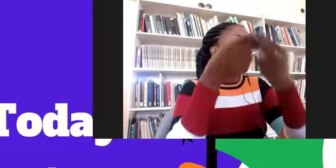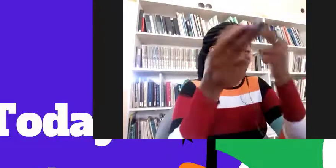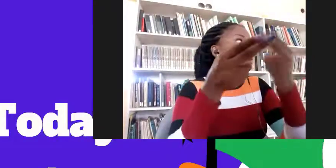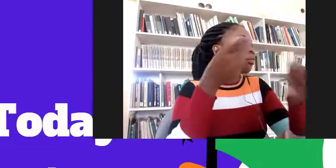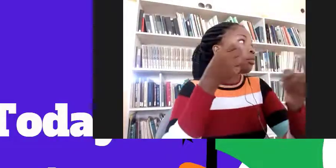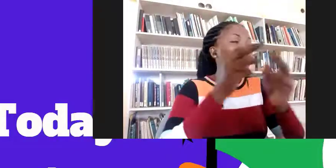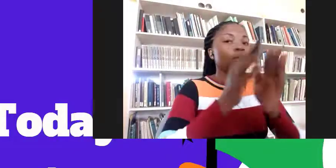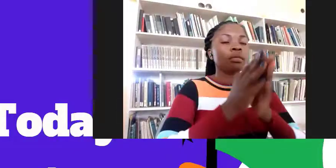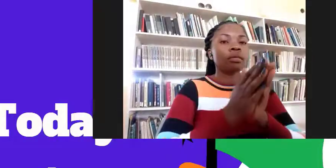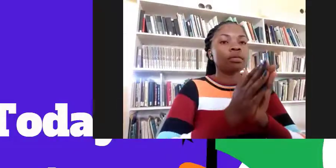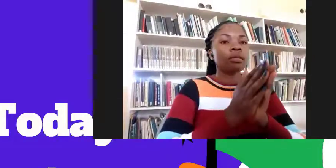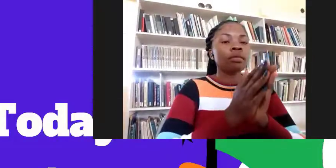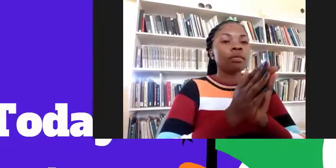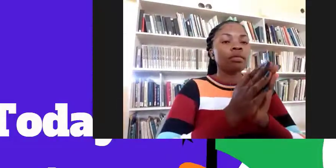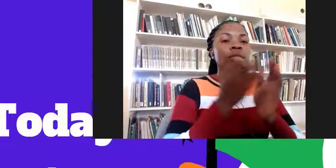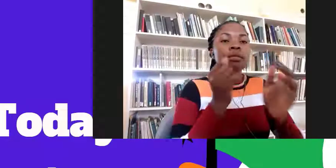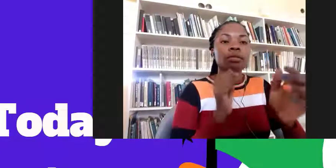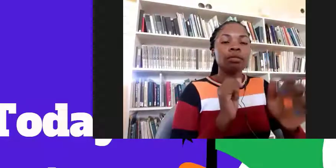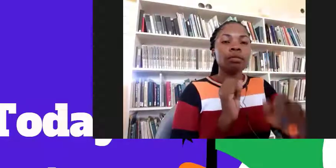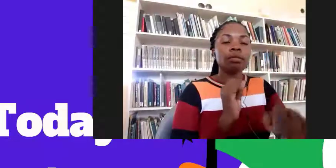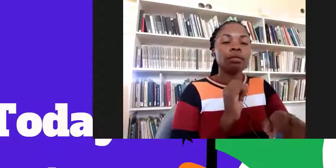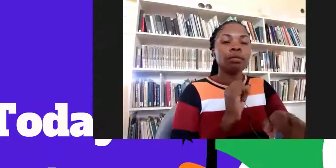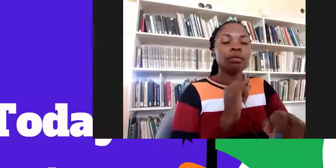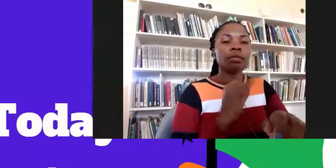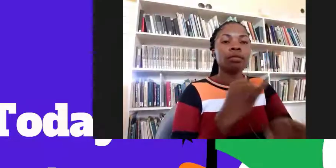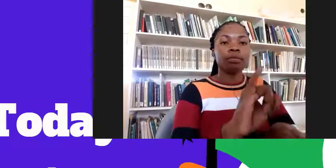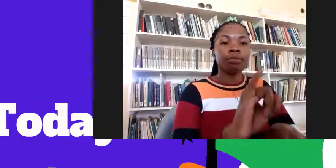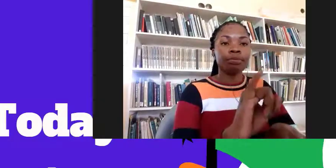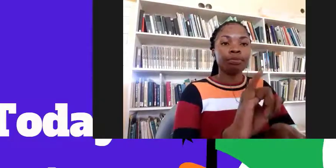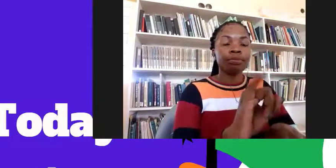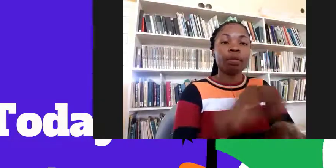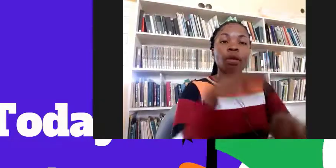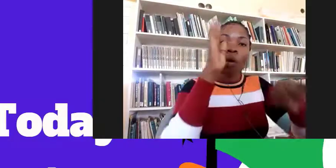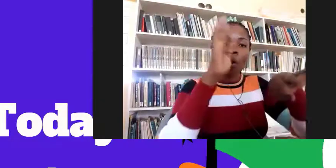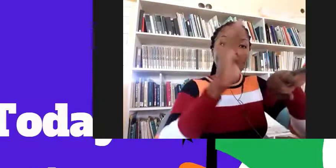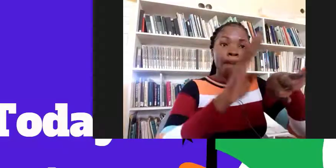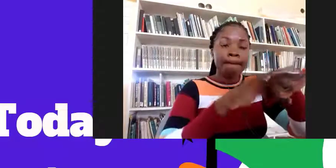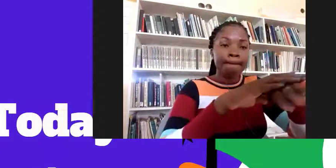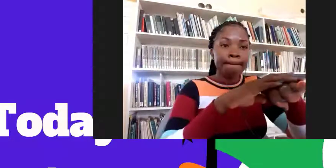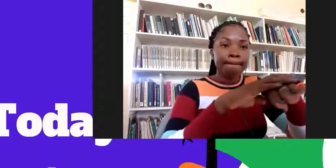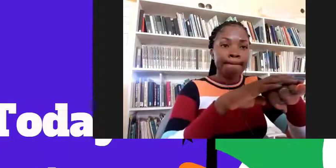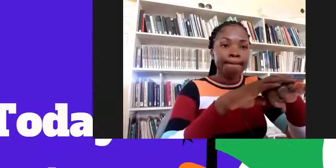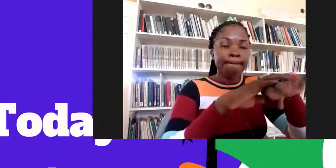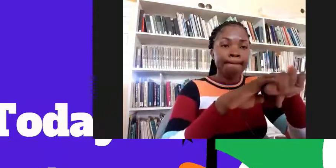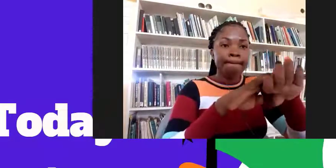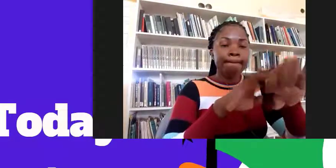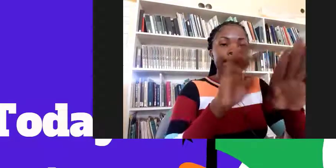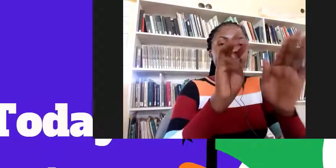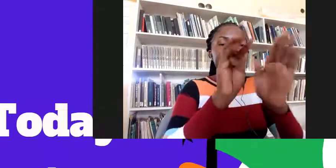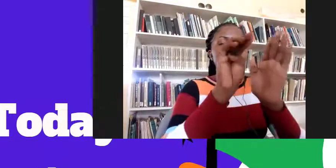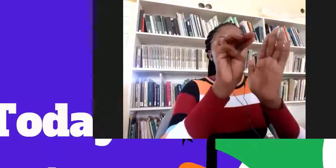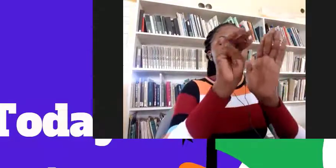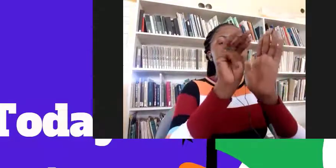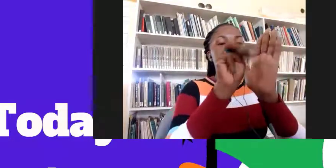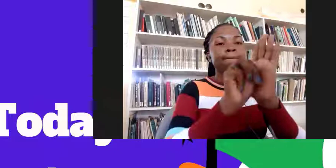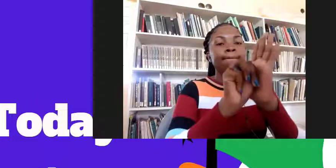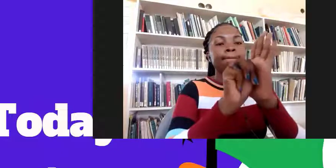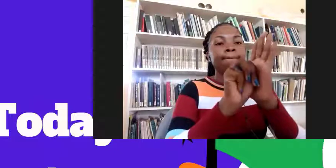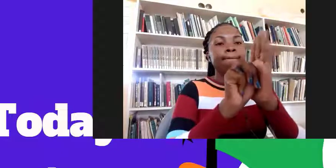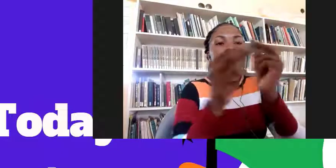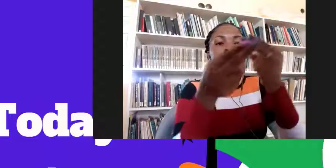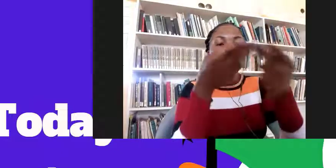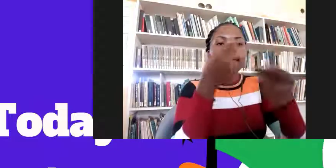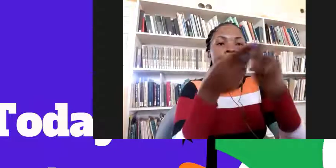multiplication is an interesting method of multiplication involving